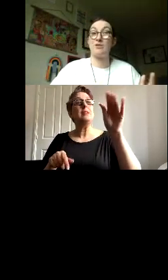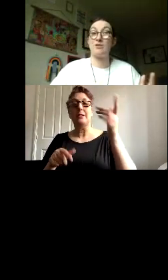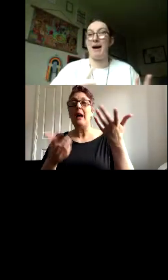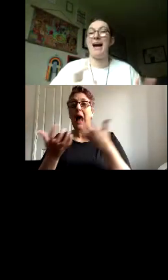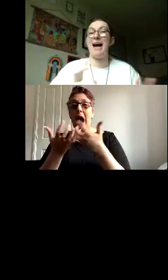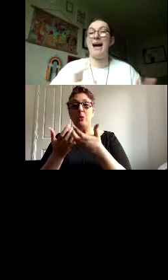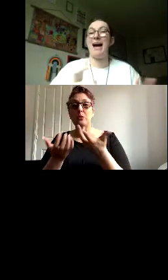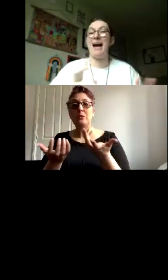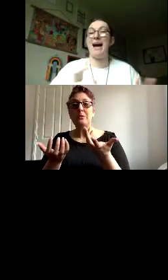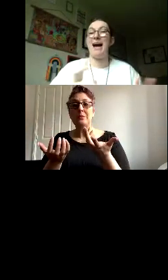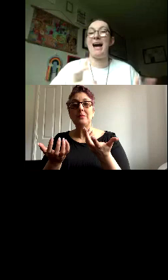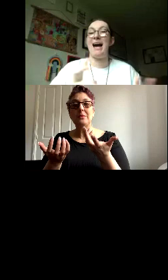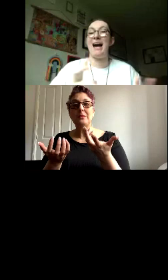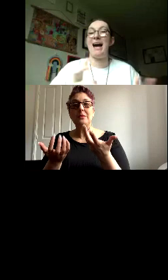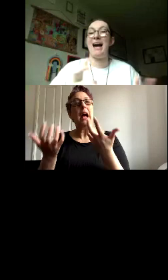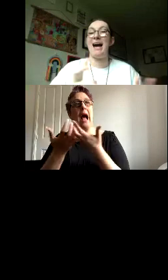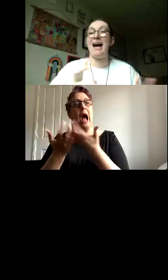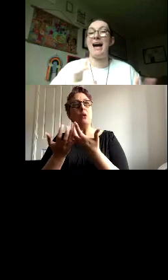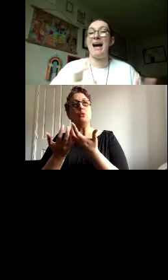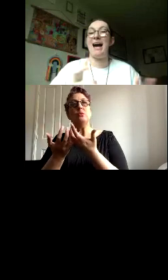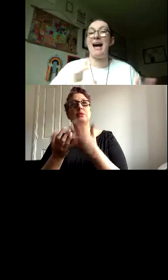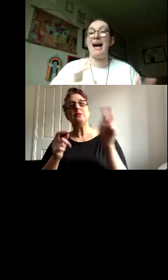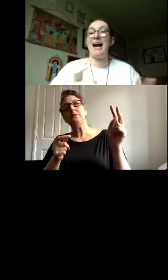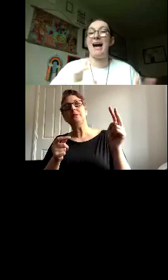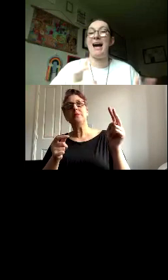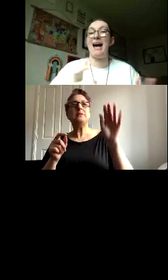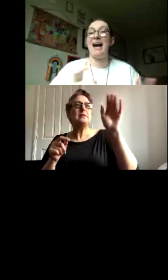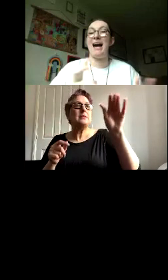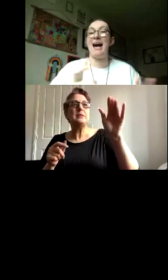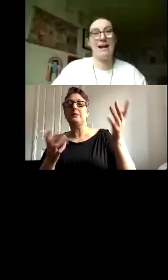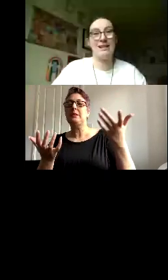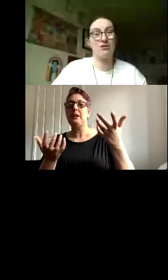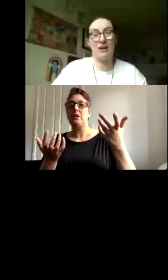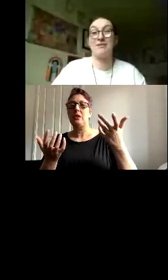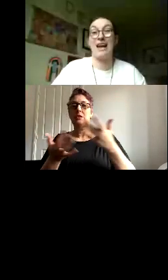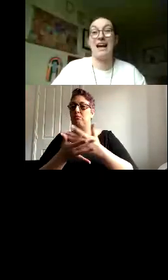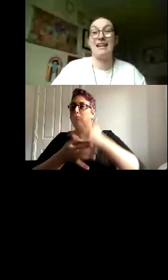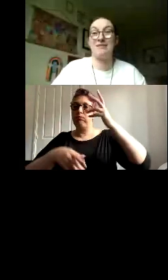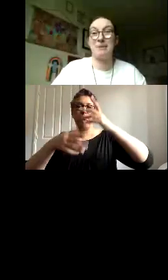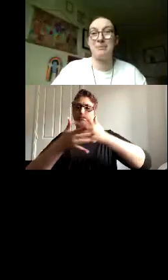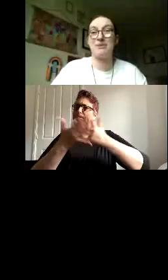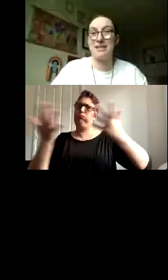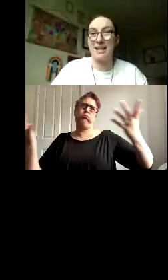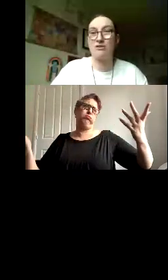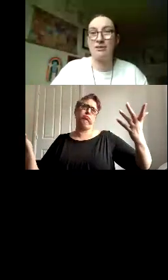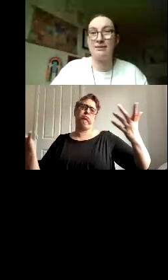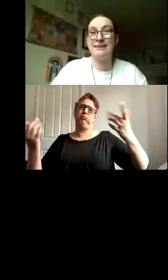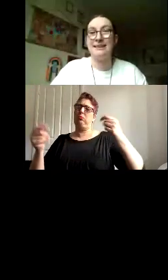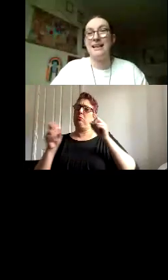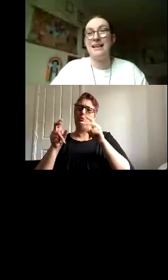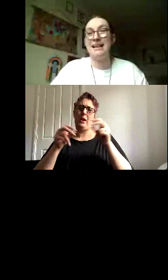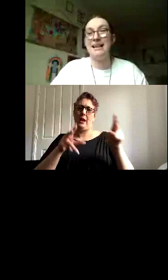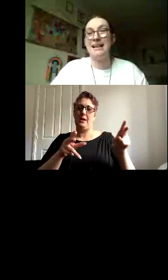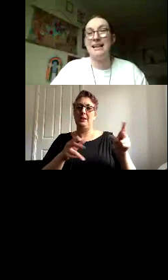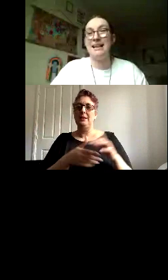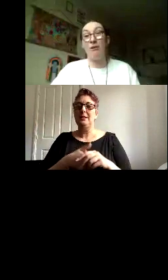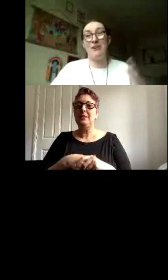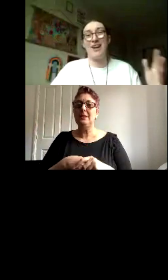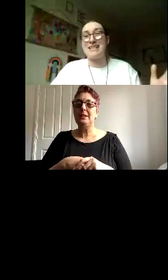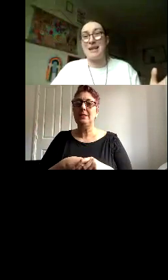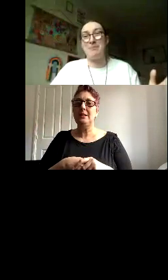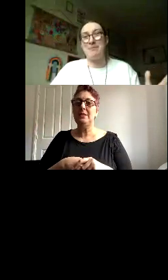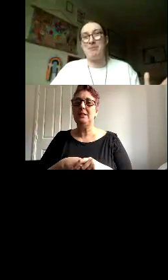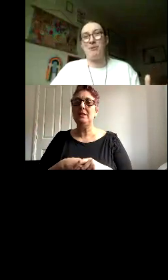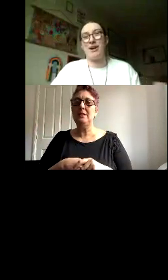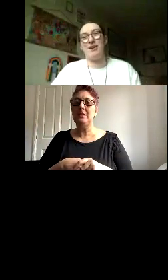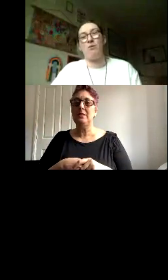thinking about how you might do. I've seen a huge range of methods of getting deaf people's attention. So often